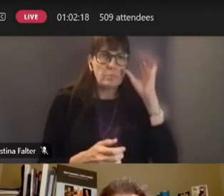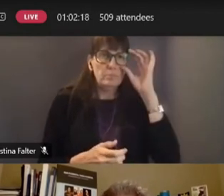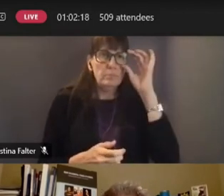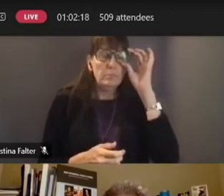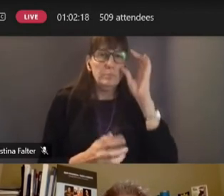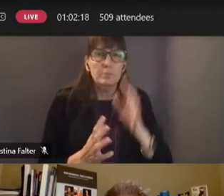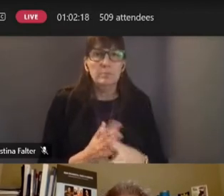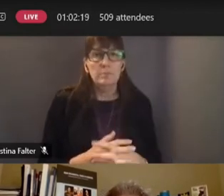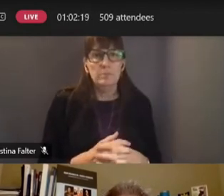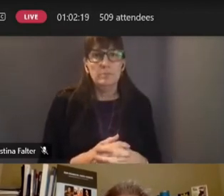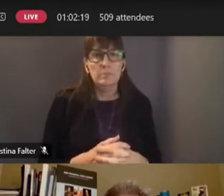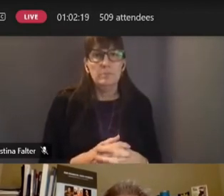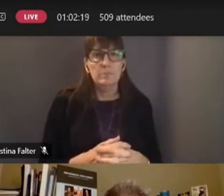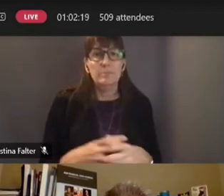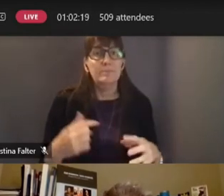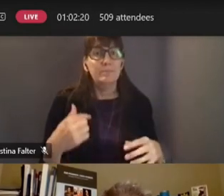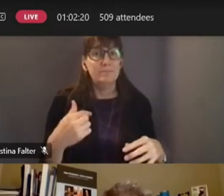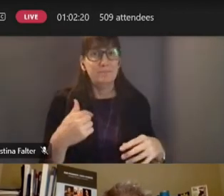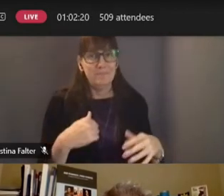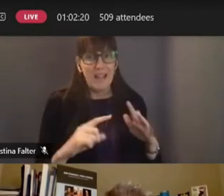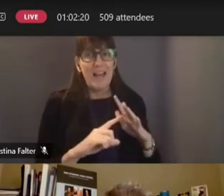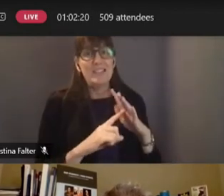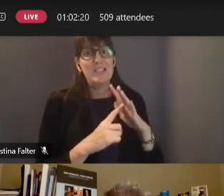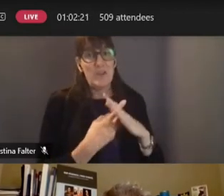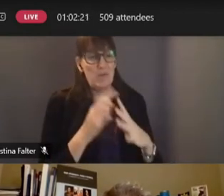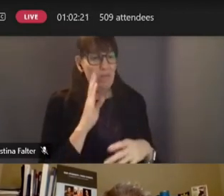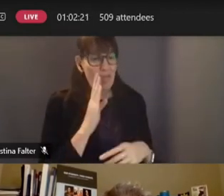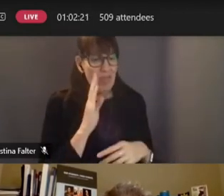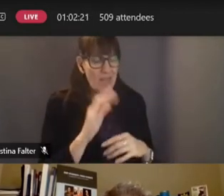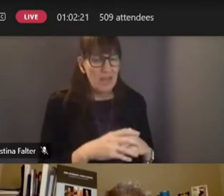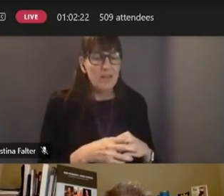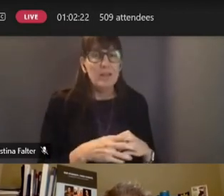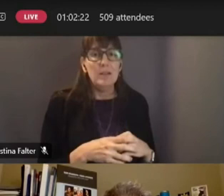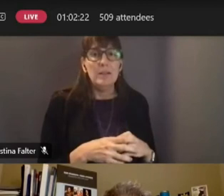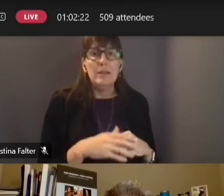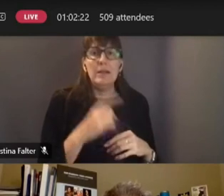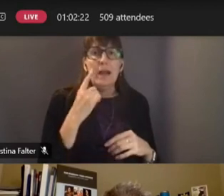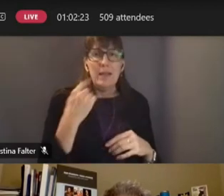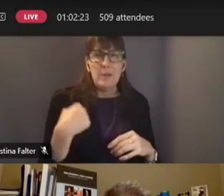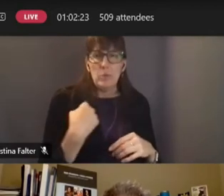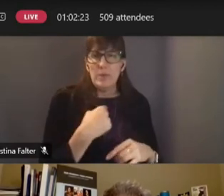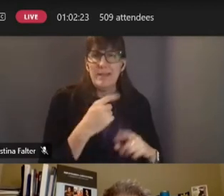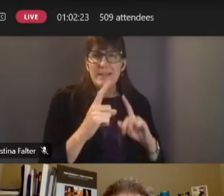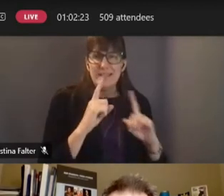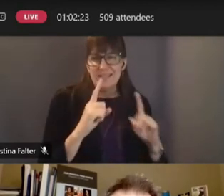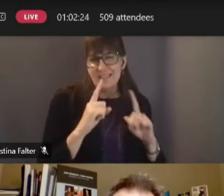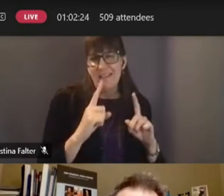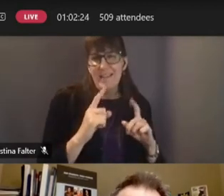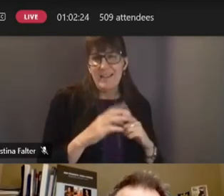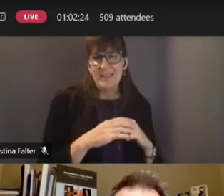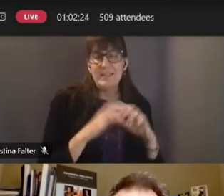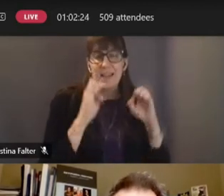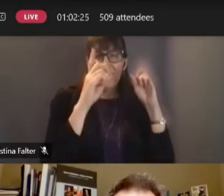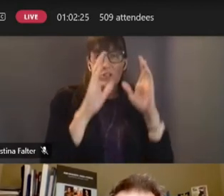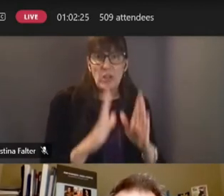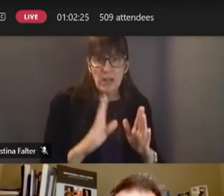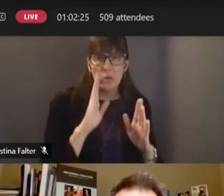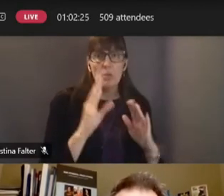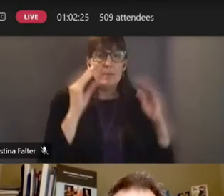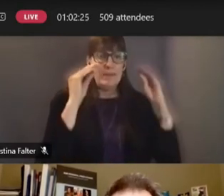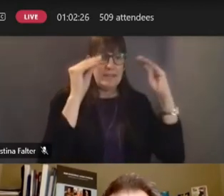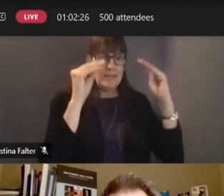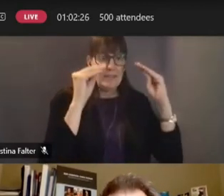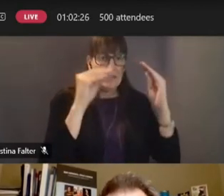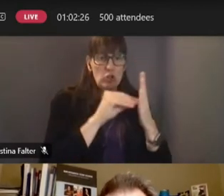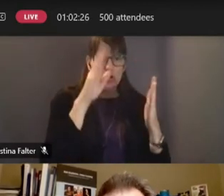So I can start off on that one. So I think we've talked about a couple of times, educators will be teaching students across the